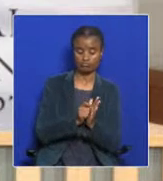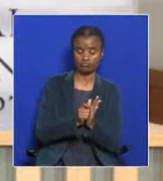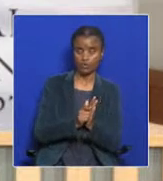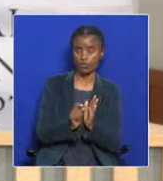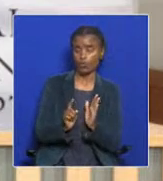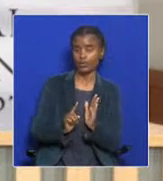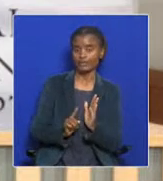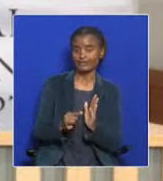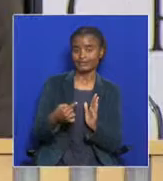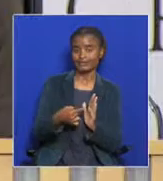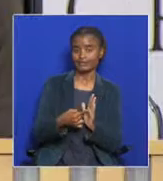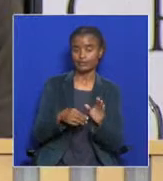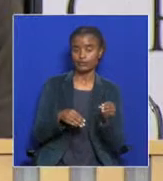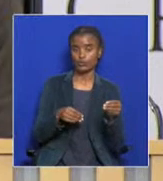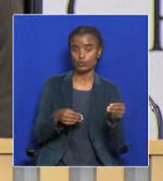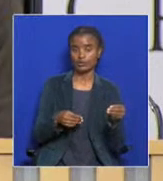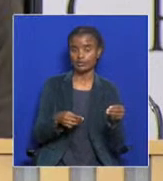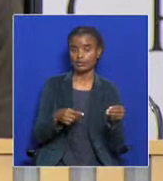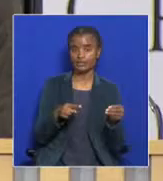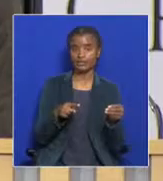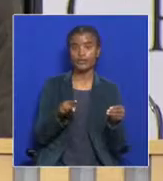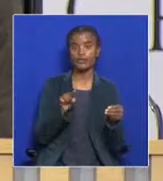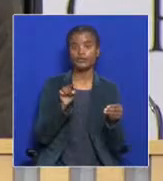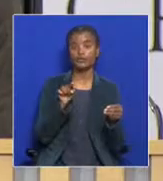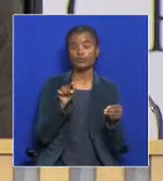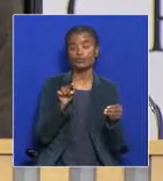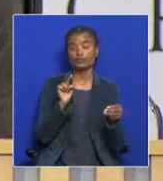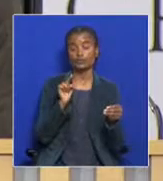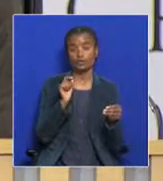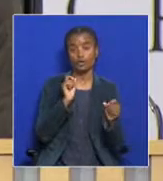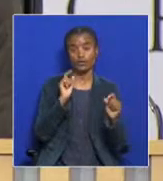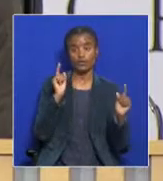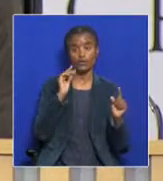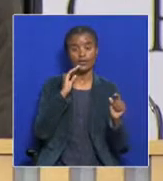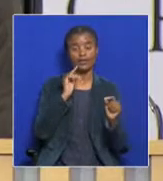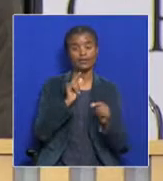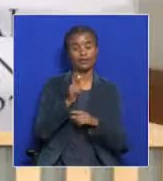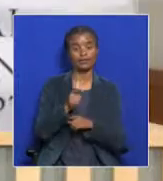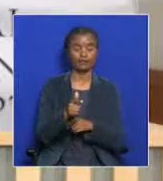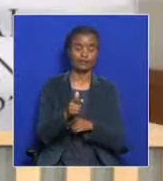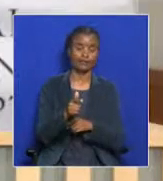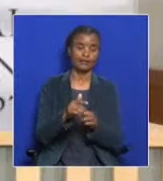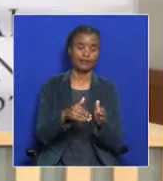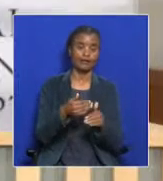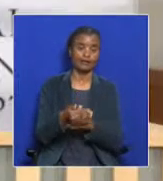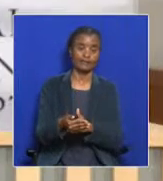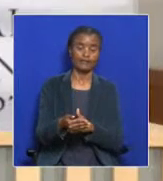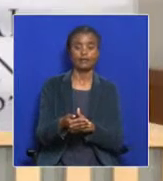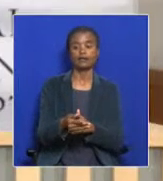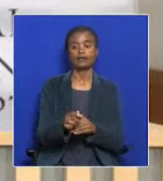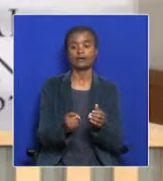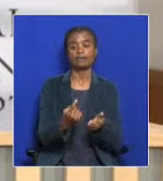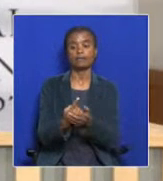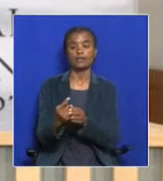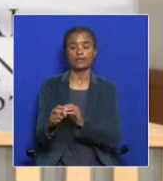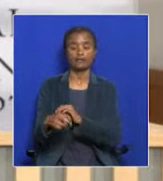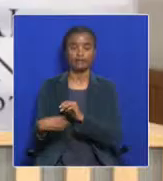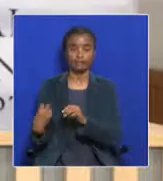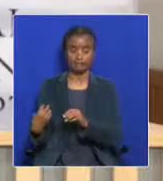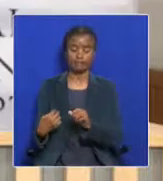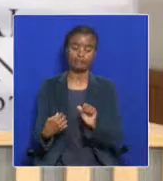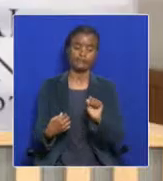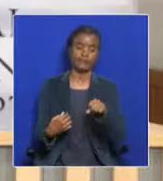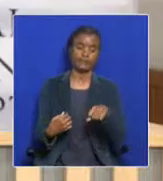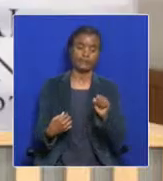document. You only became aware of it subsequent to the theft. To him making that entry, yes. Yeah,